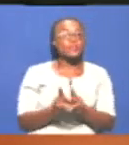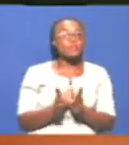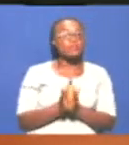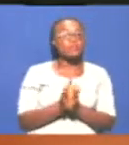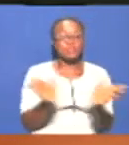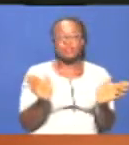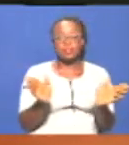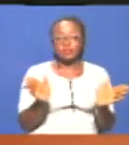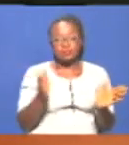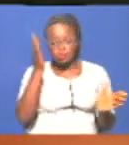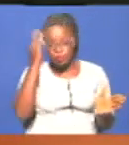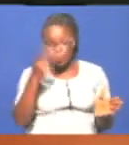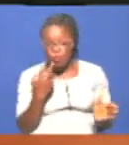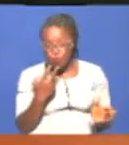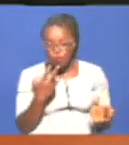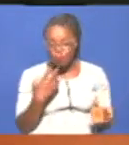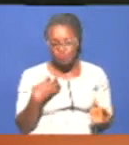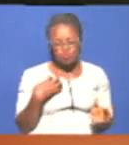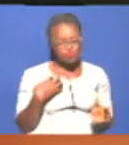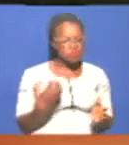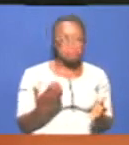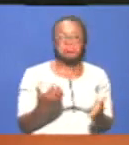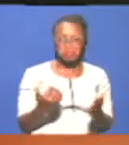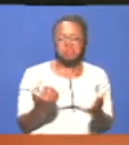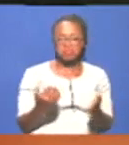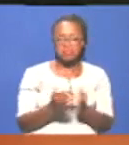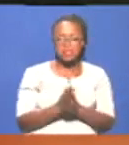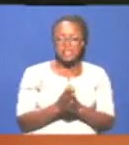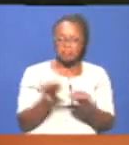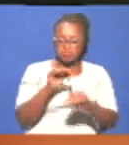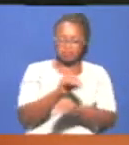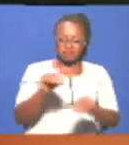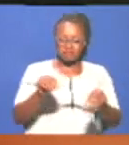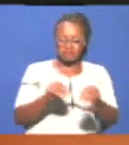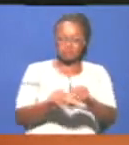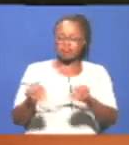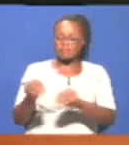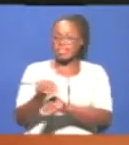the people who are up there. We're talking about chess. And all of last week, Kenya hosted